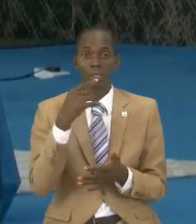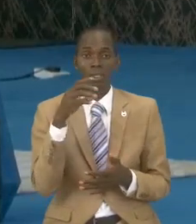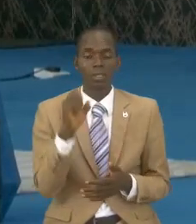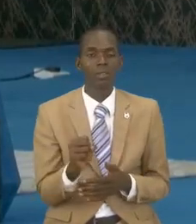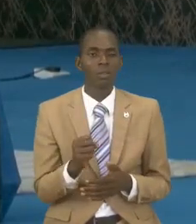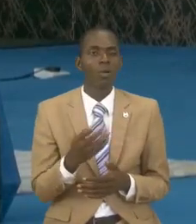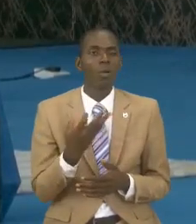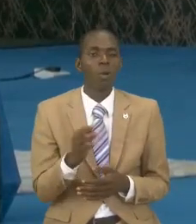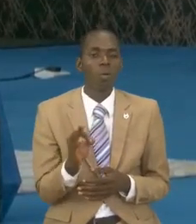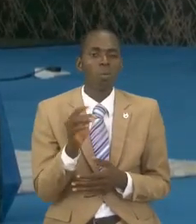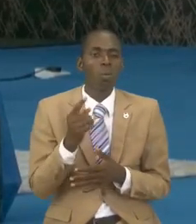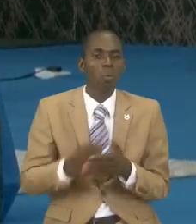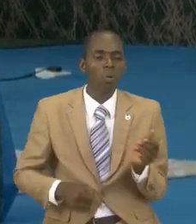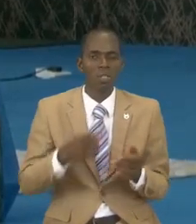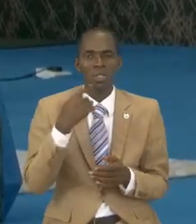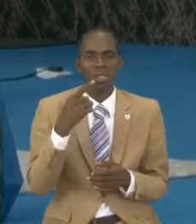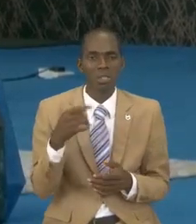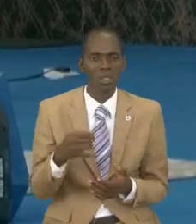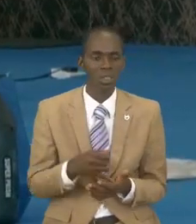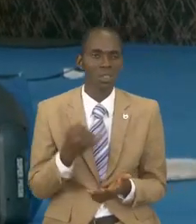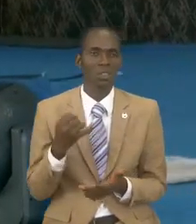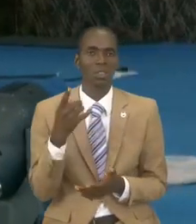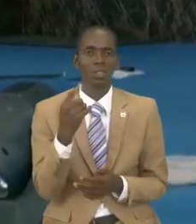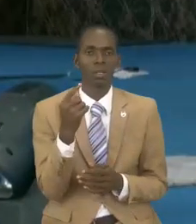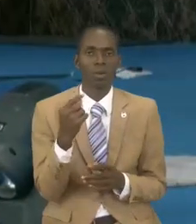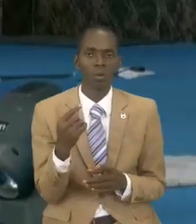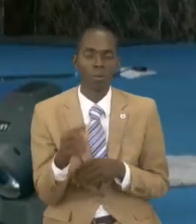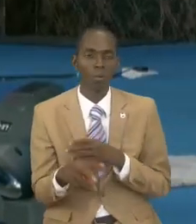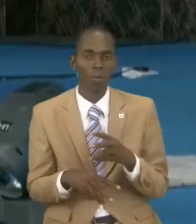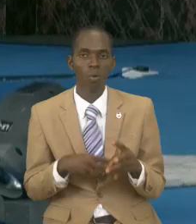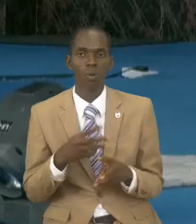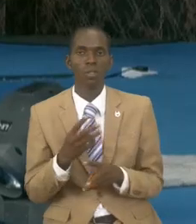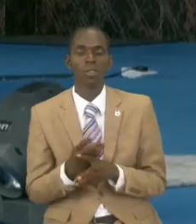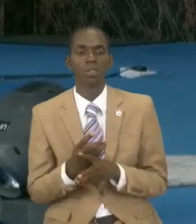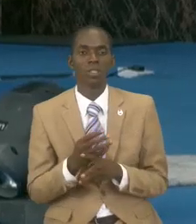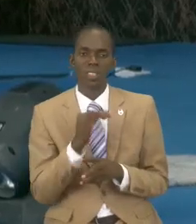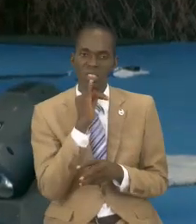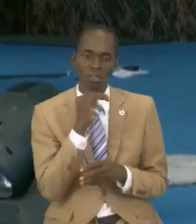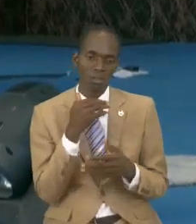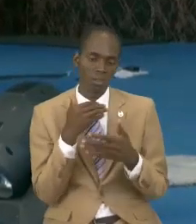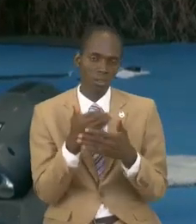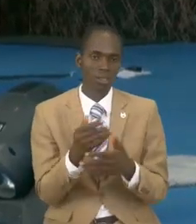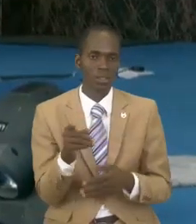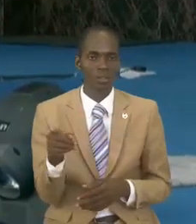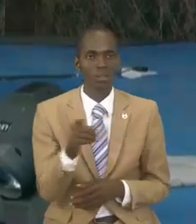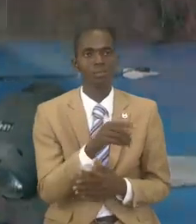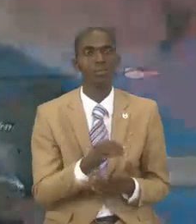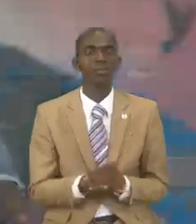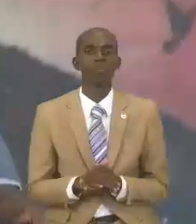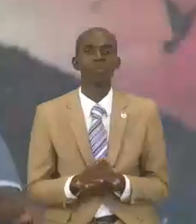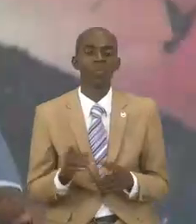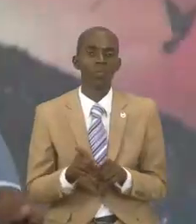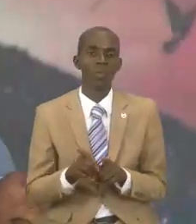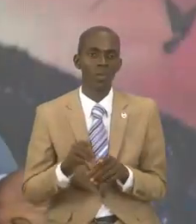saith it? The word is nigh thee, even in thy